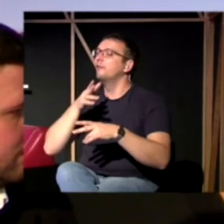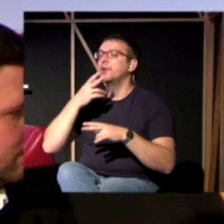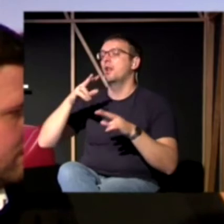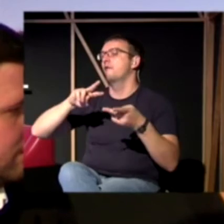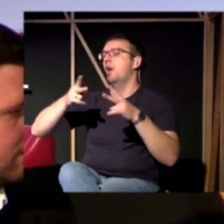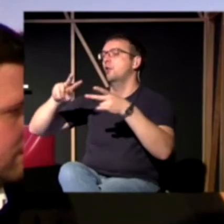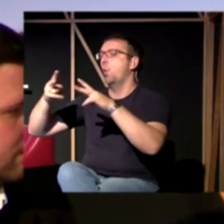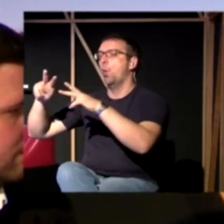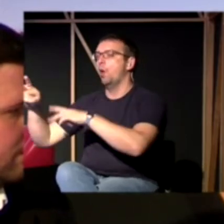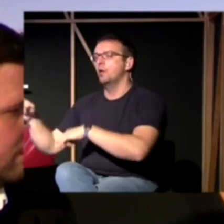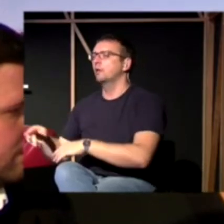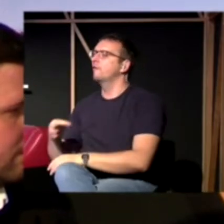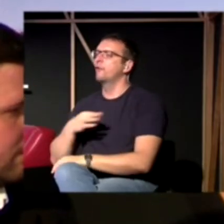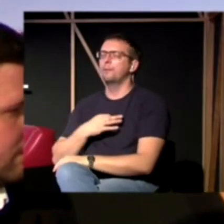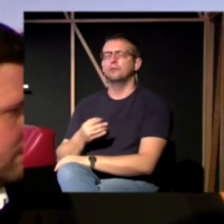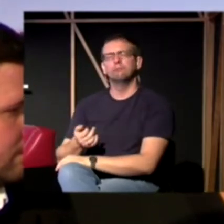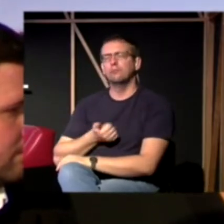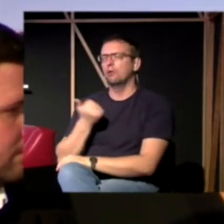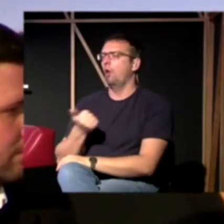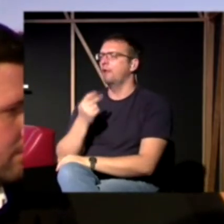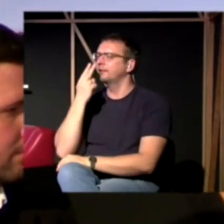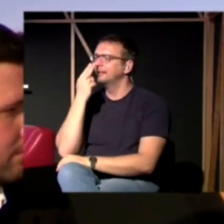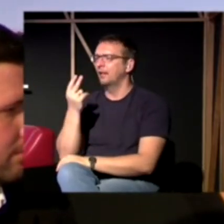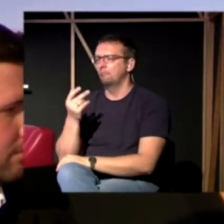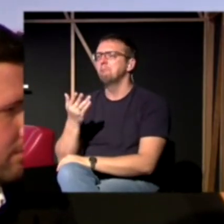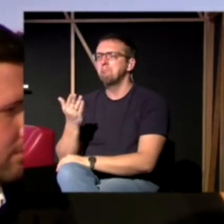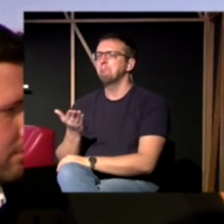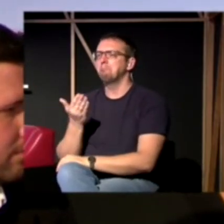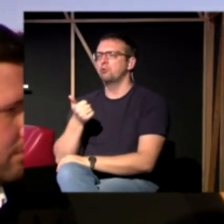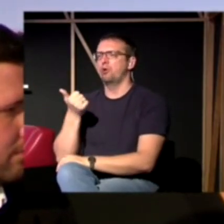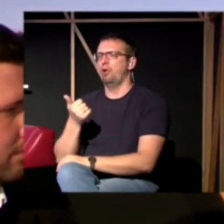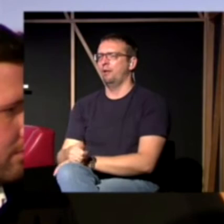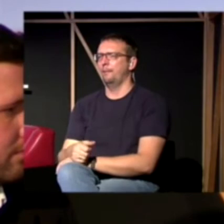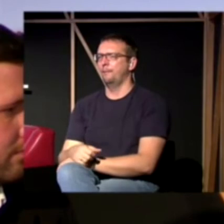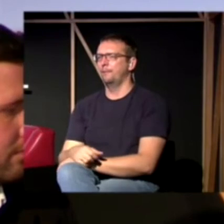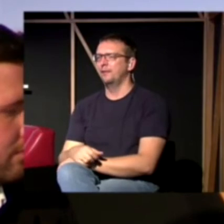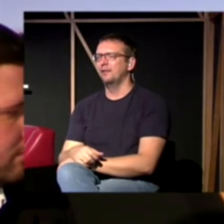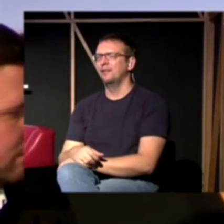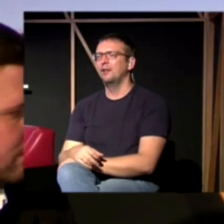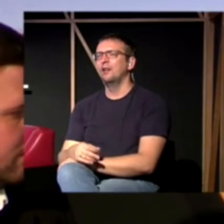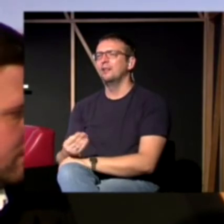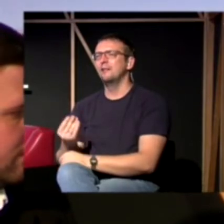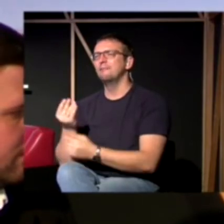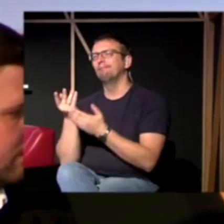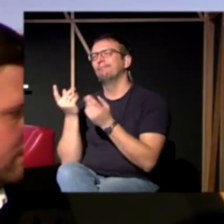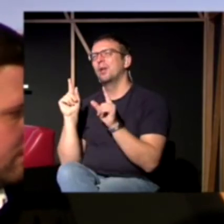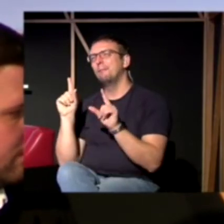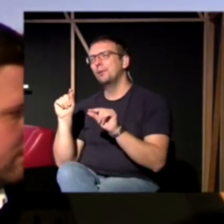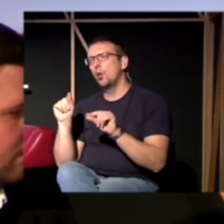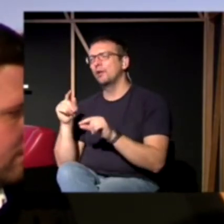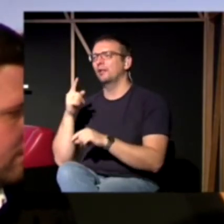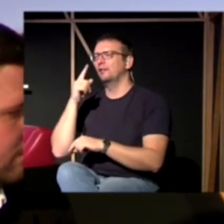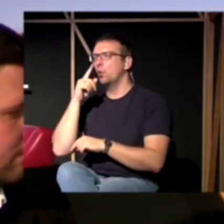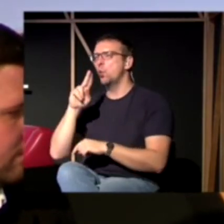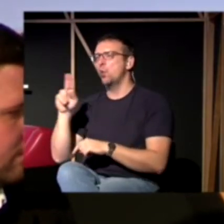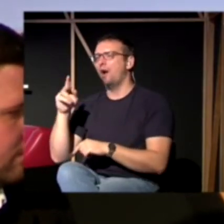remarkable. And I think it's a good sign that Ukraine is moving toward to society